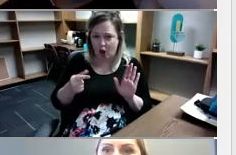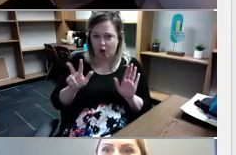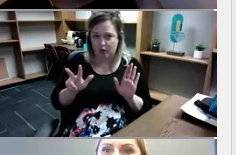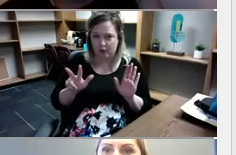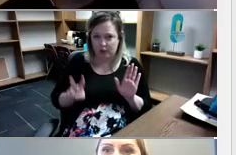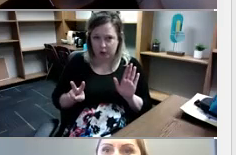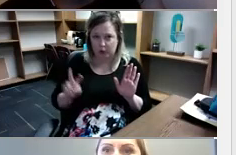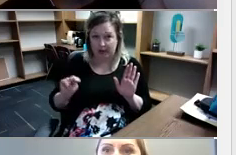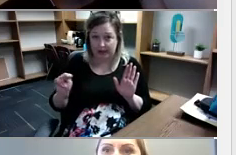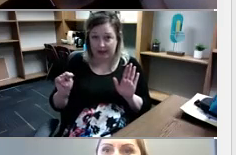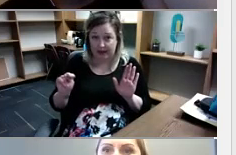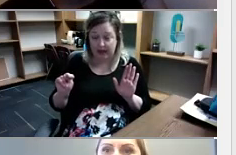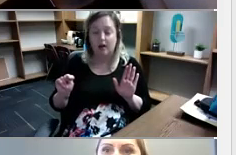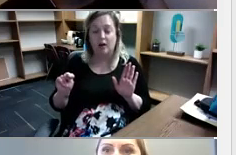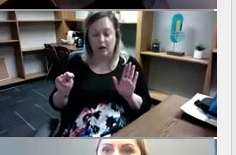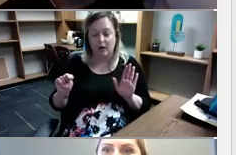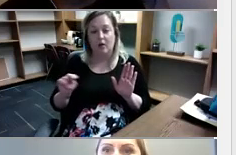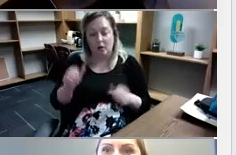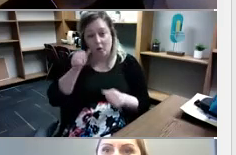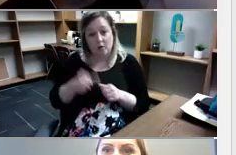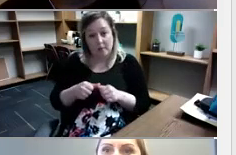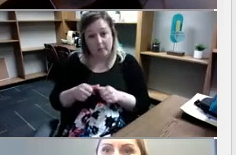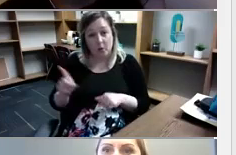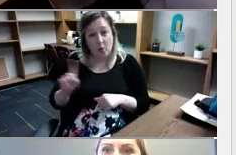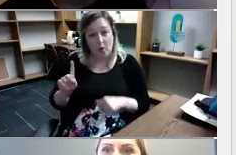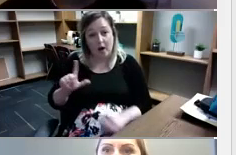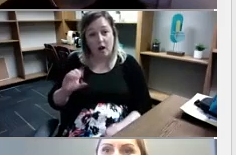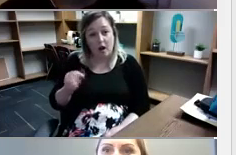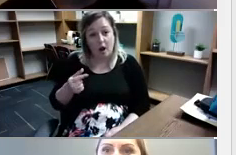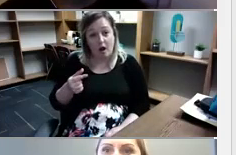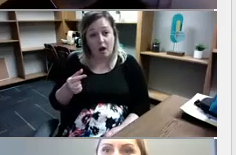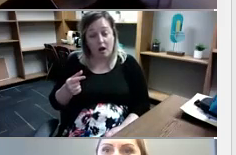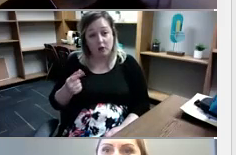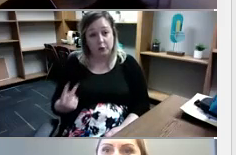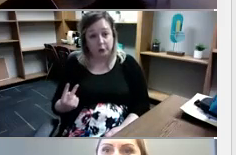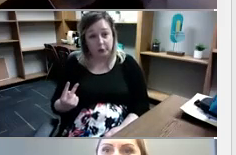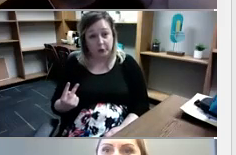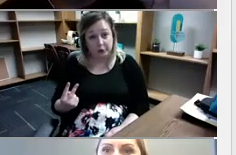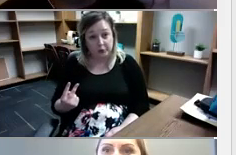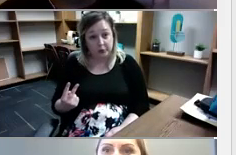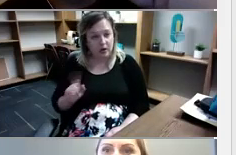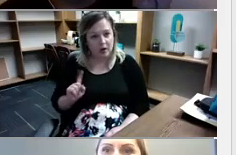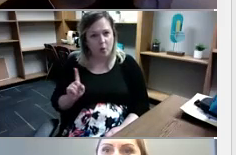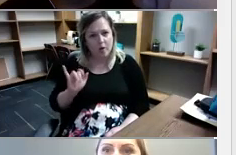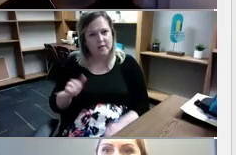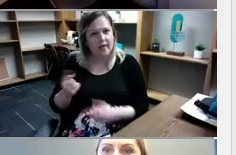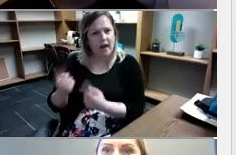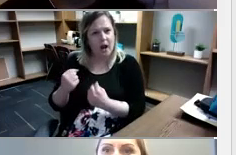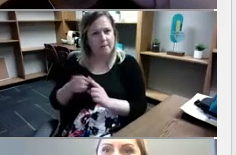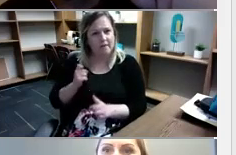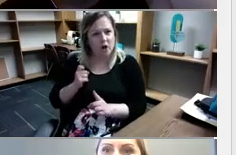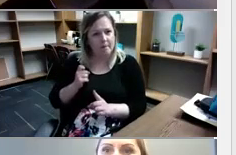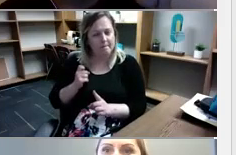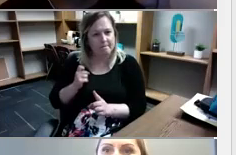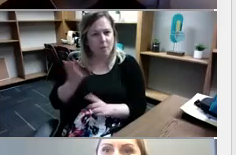so remember why the log, where the log base 2 of our binary tree comes from. The log base 2 comes because